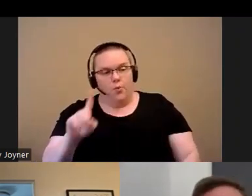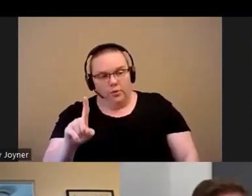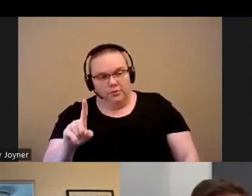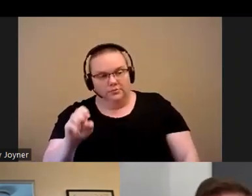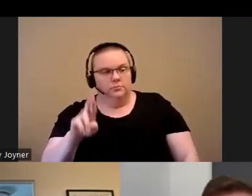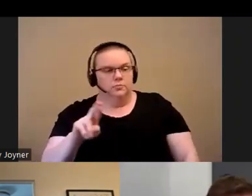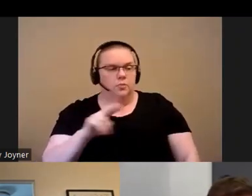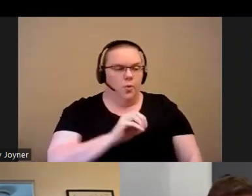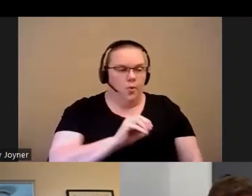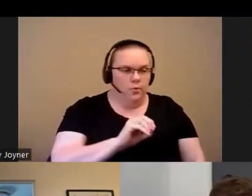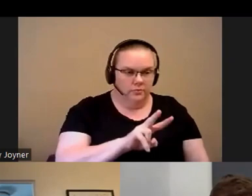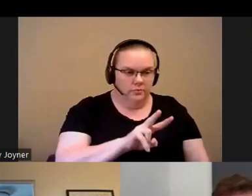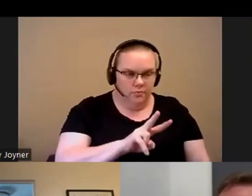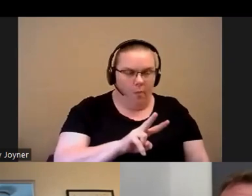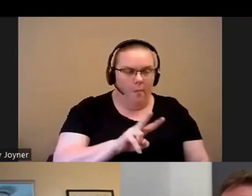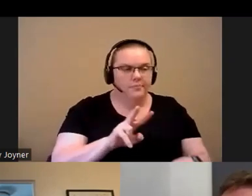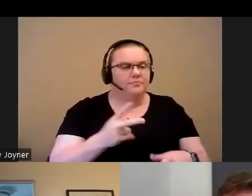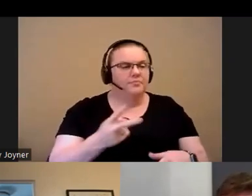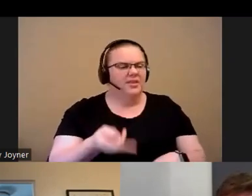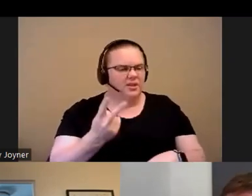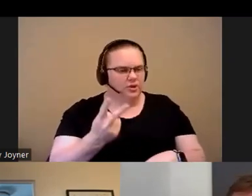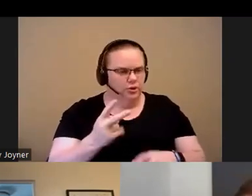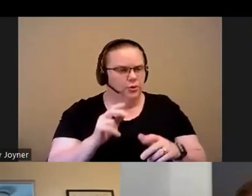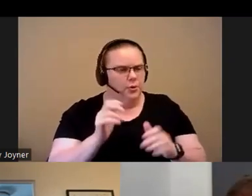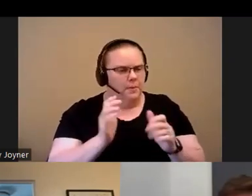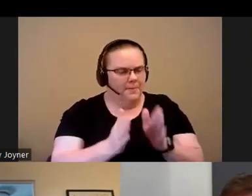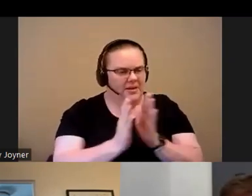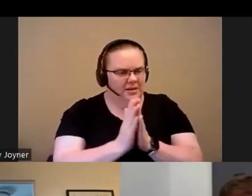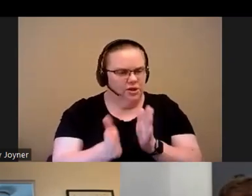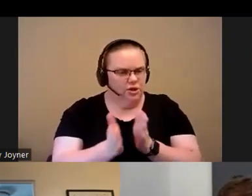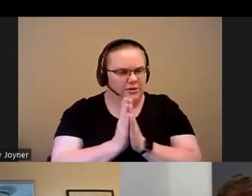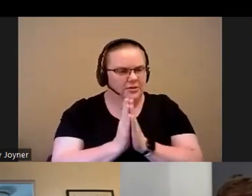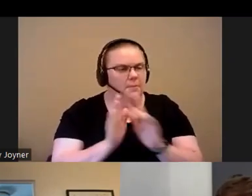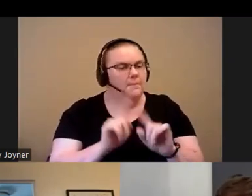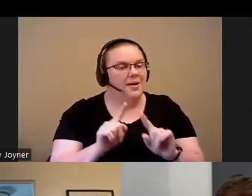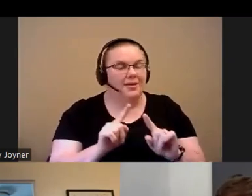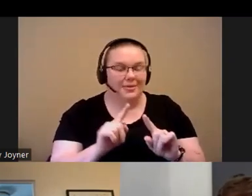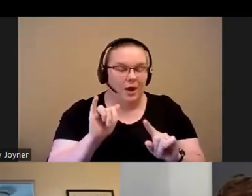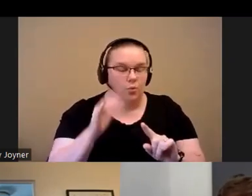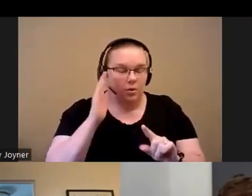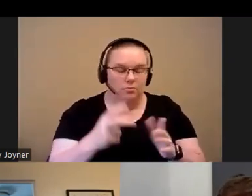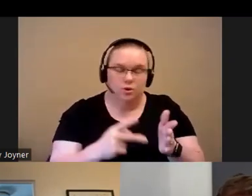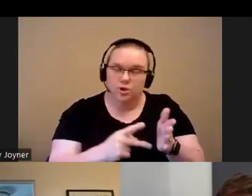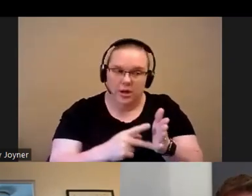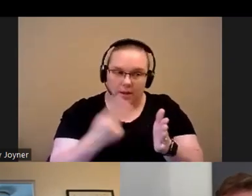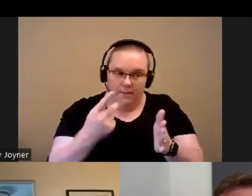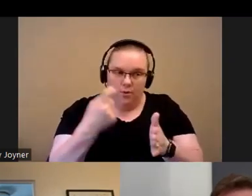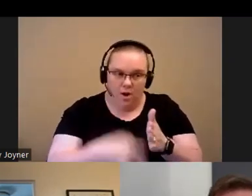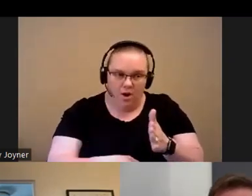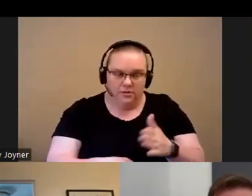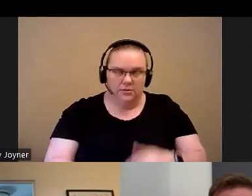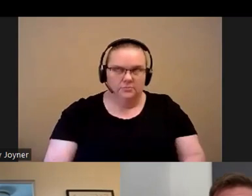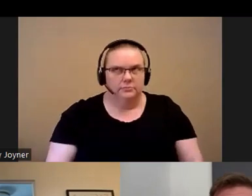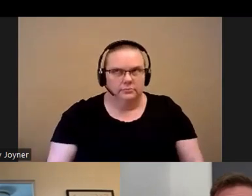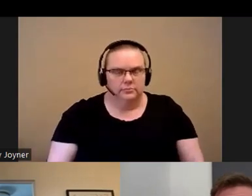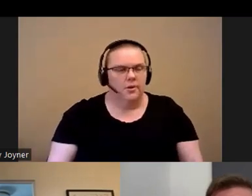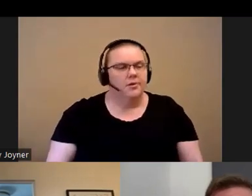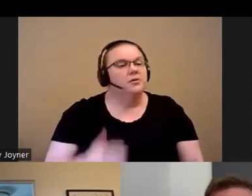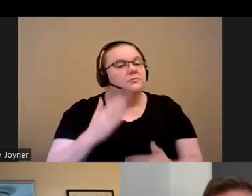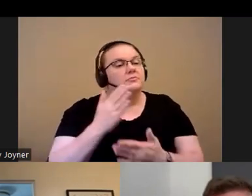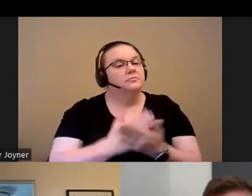and an O2, which is two petitions, which more or less is going to double the costs. Okay. Some attorneys will